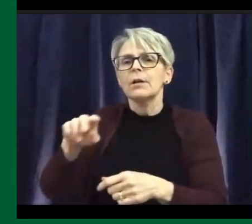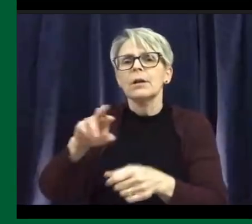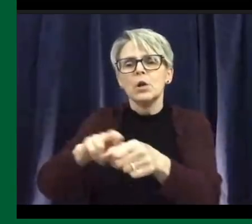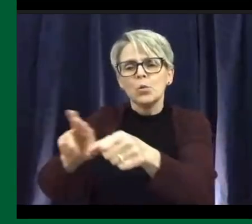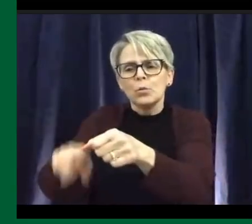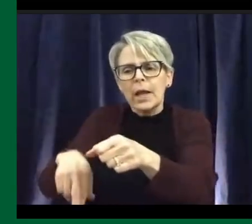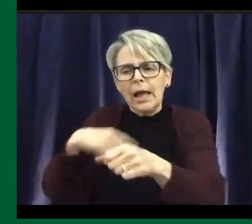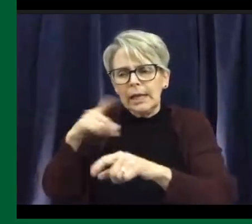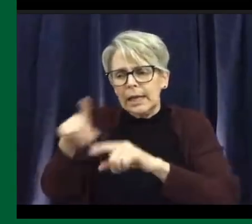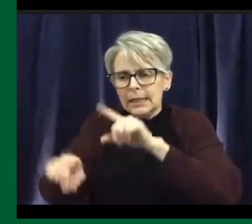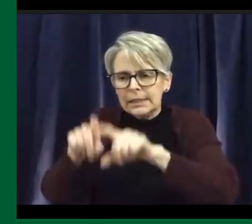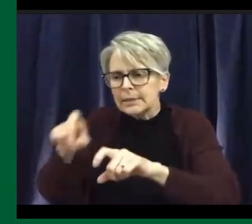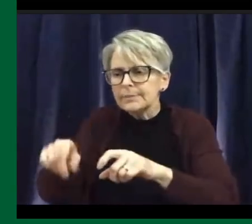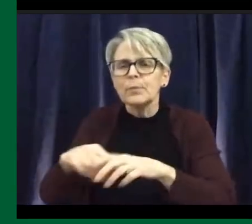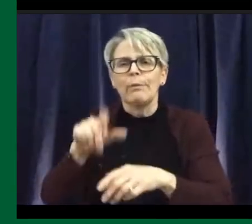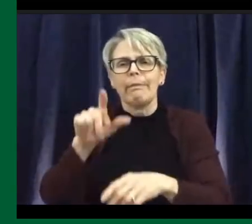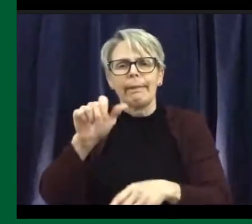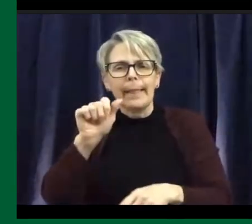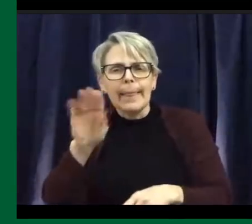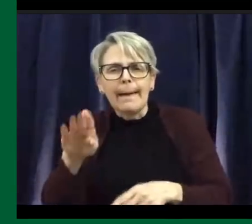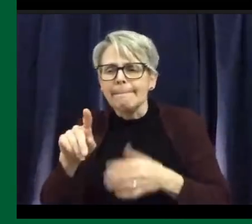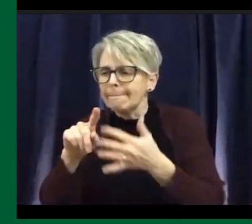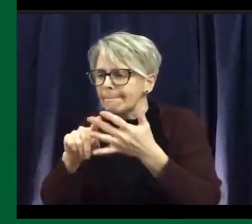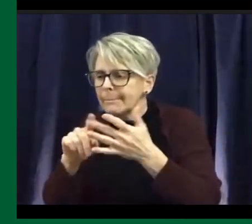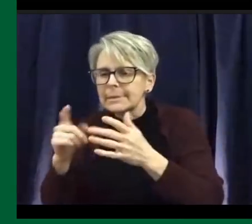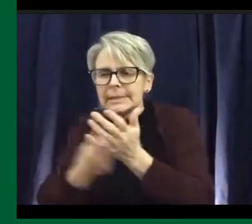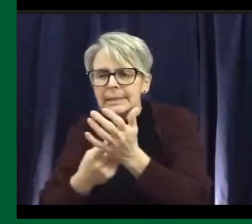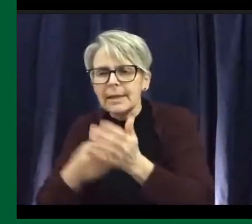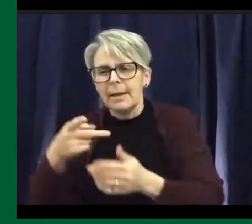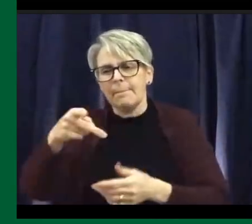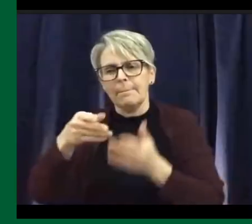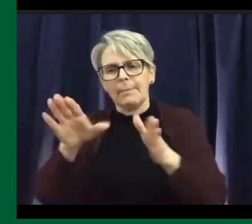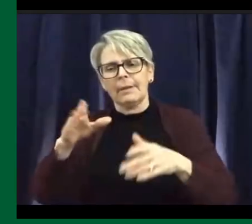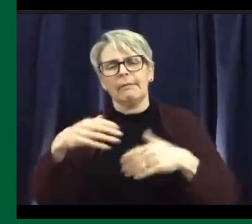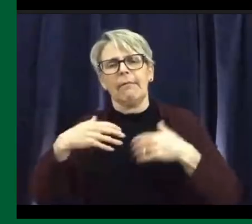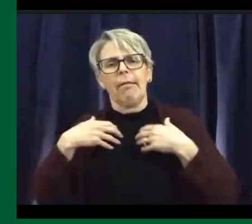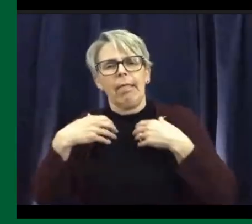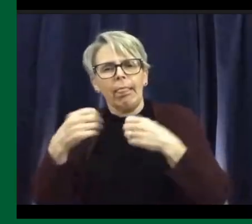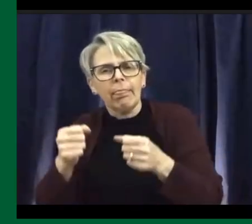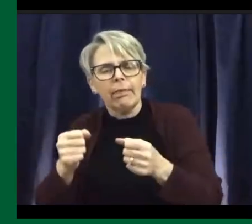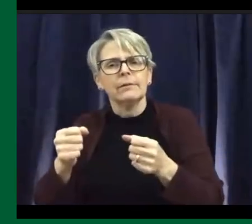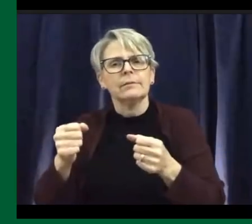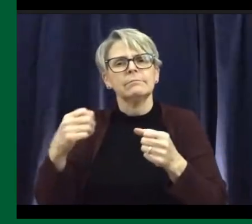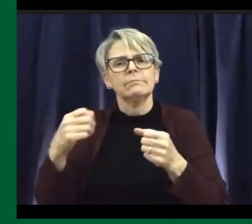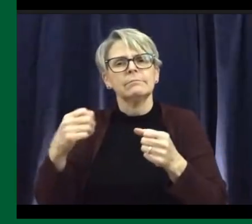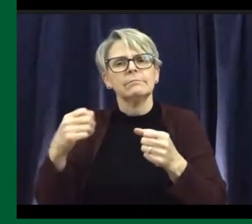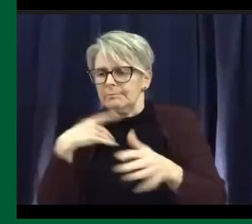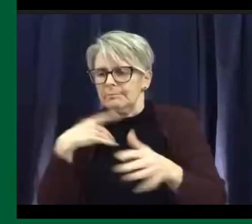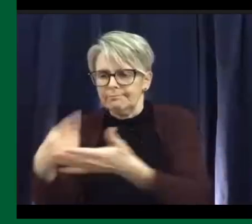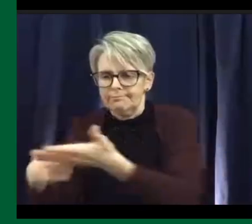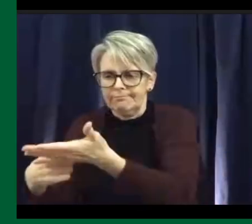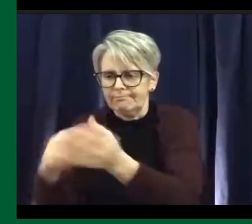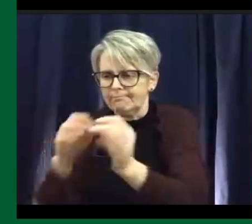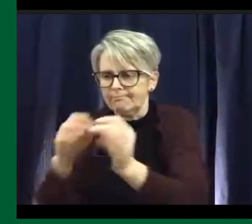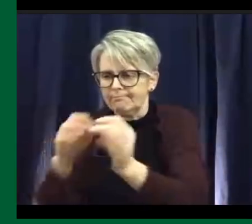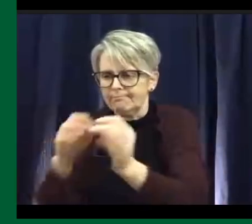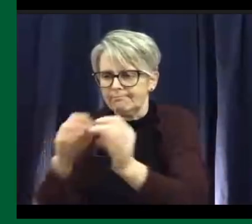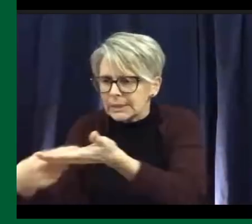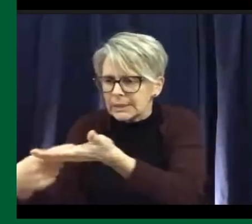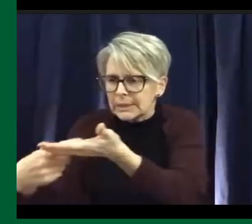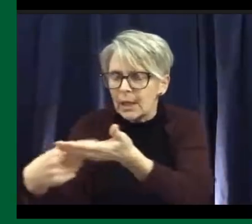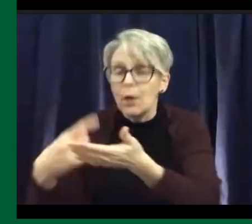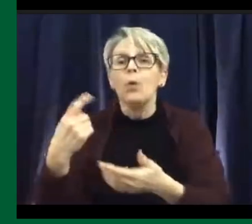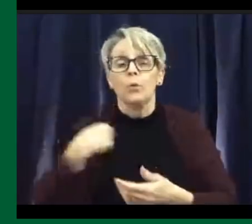the RRPL lab and public health, medical health officers. So I think right now, obviously, we have